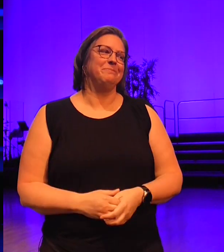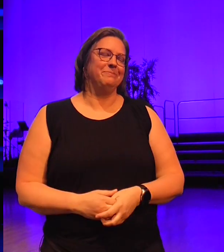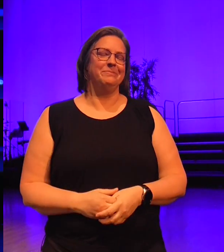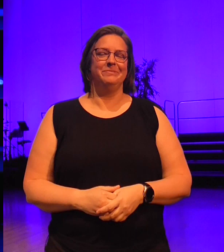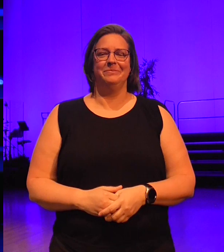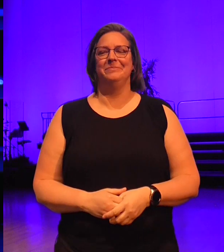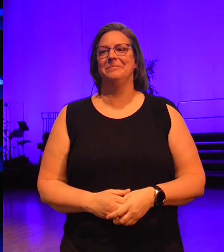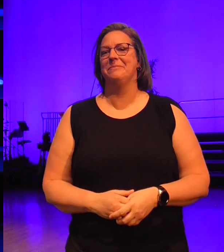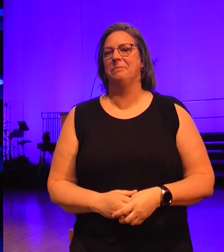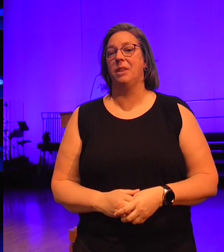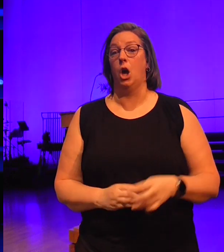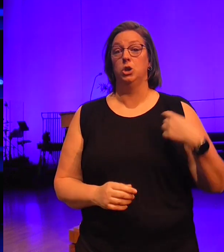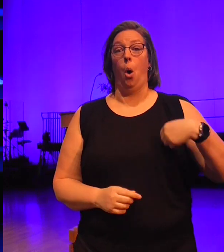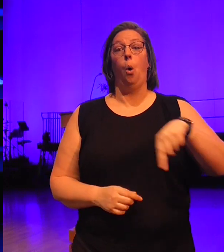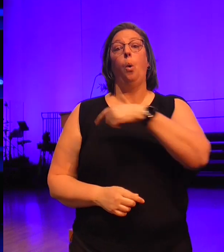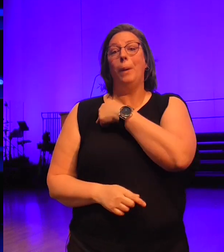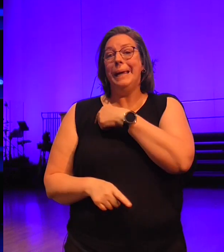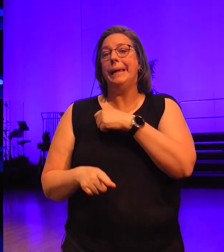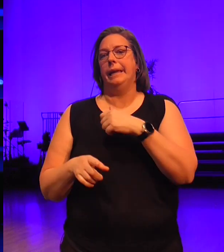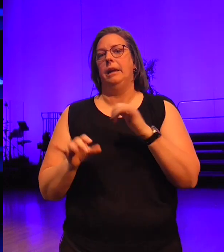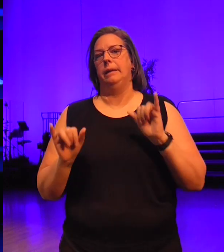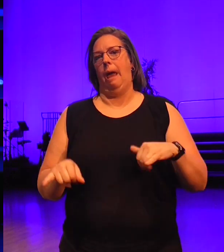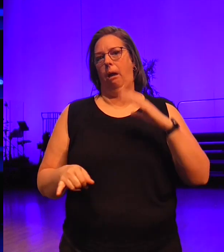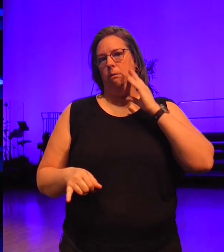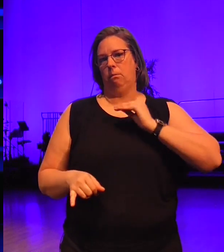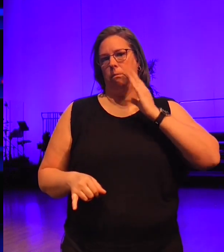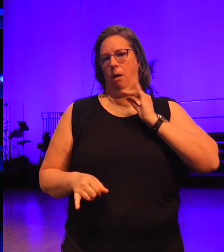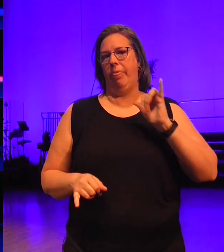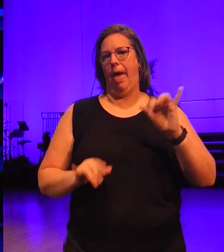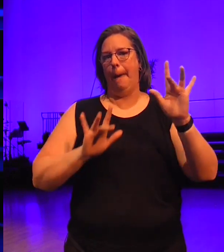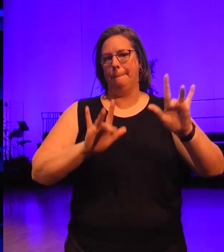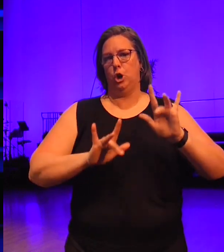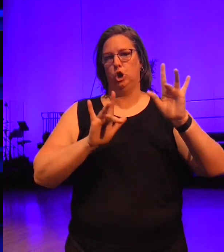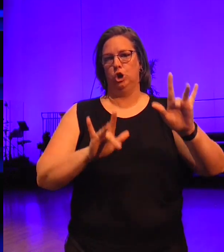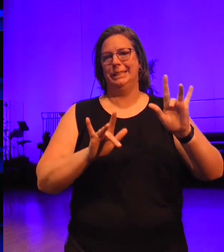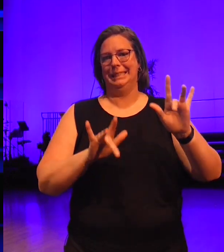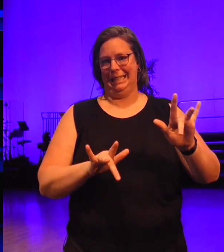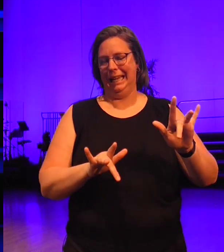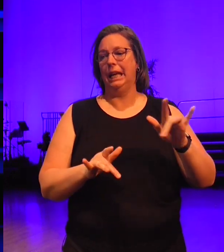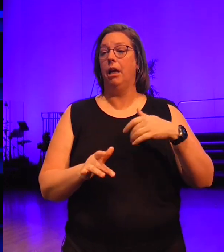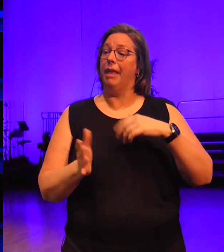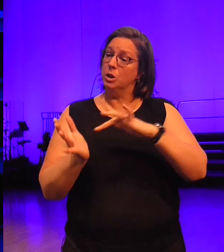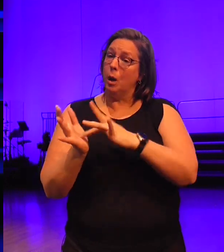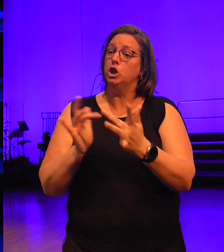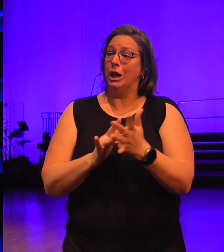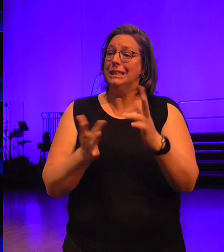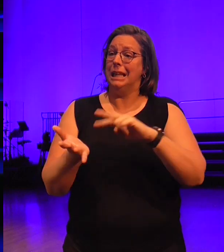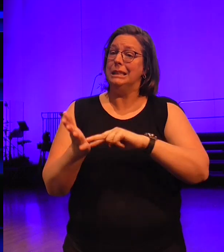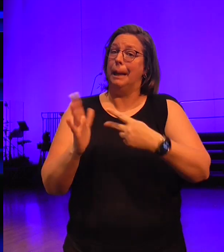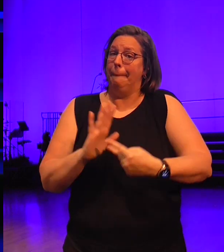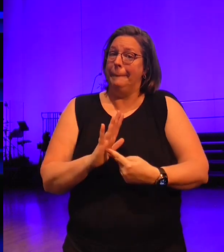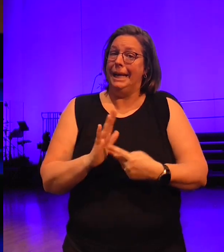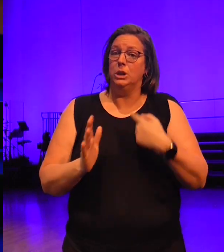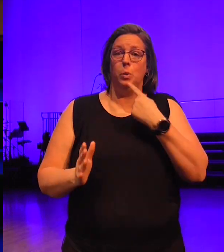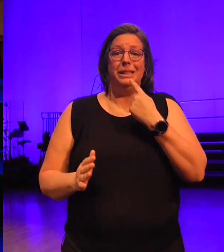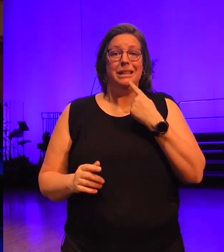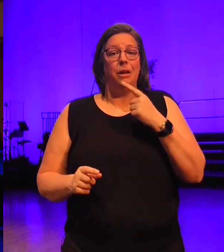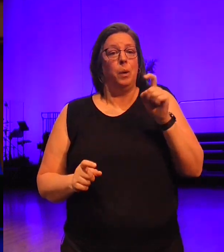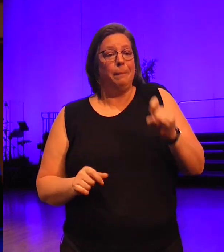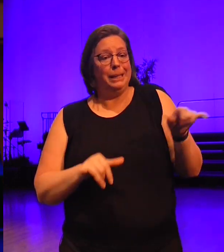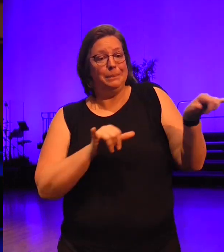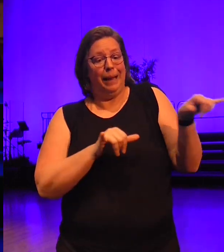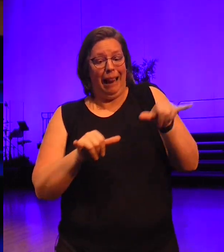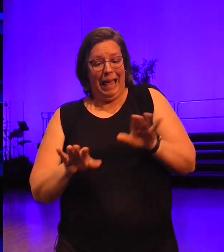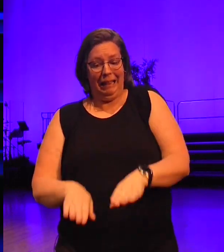And we can practice that kind of mercy too. Is that not what Jesus meant when he said that we must be like little children to enter the